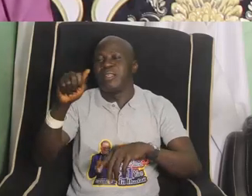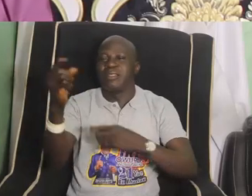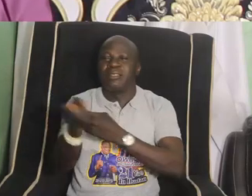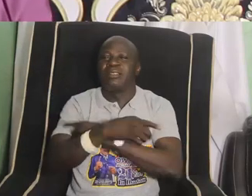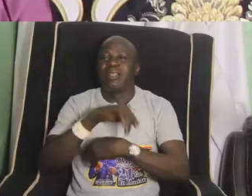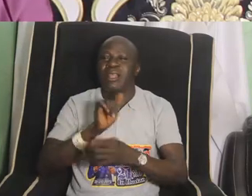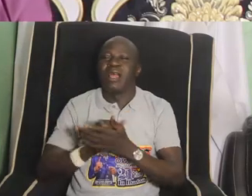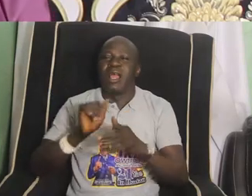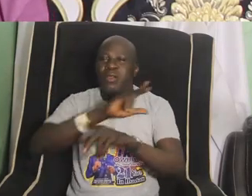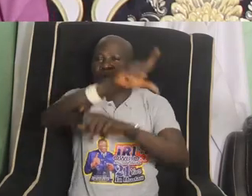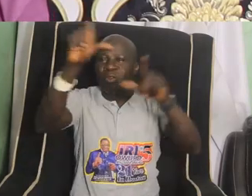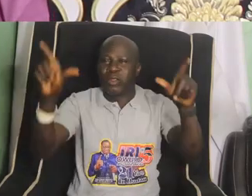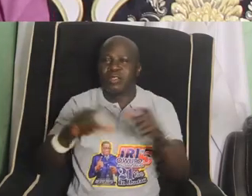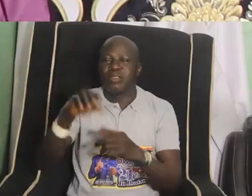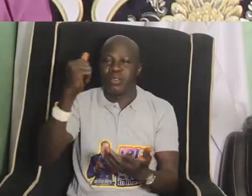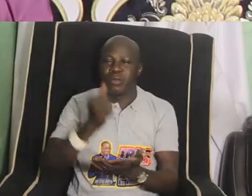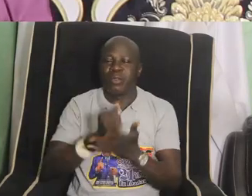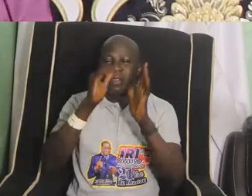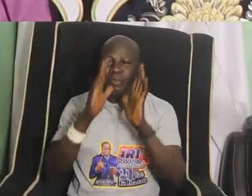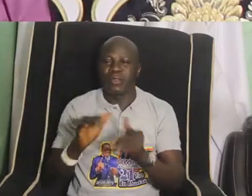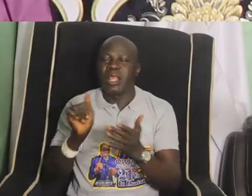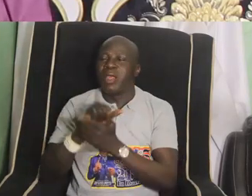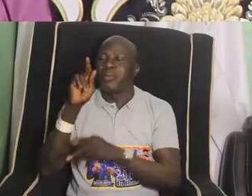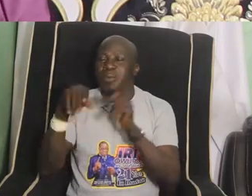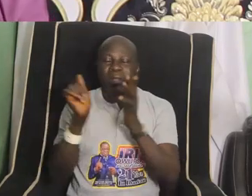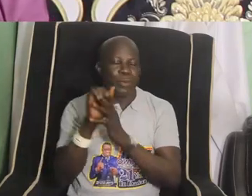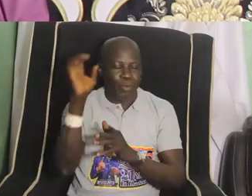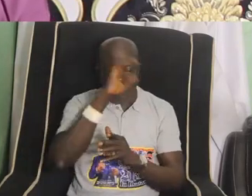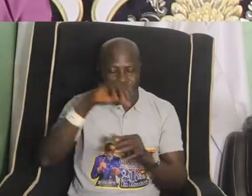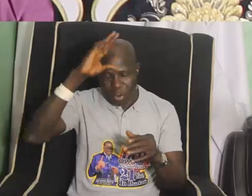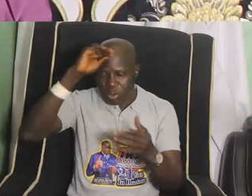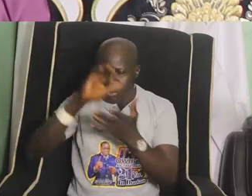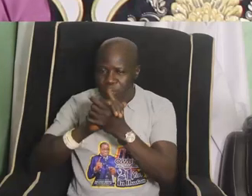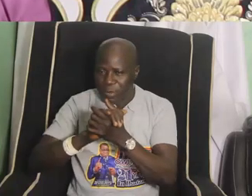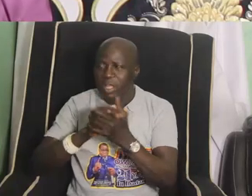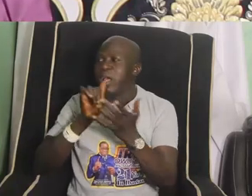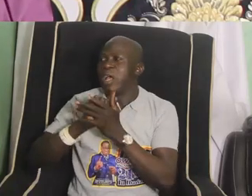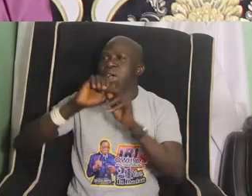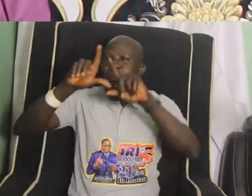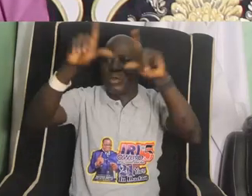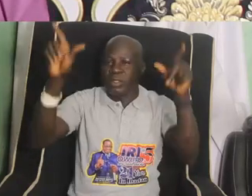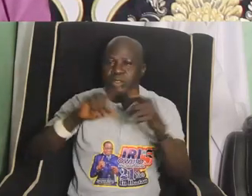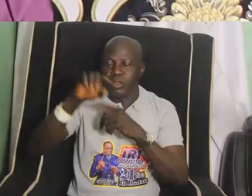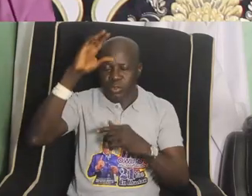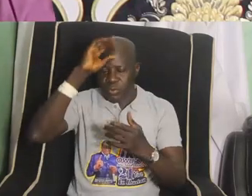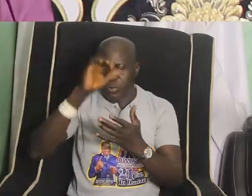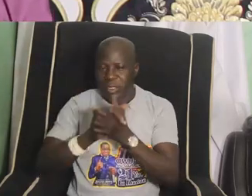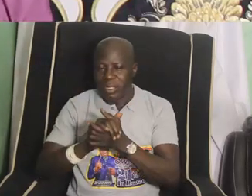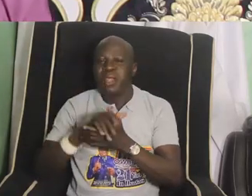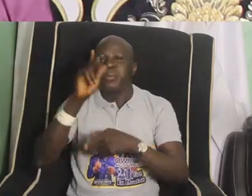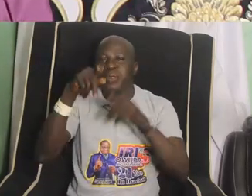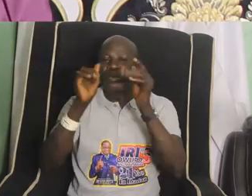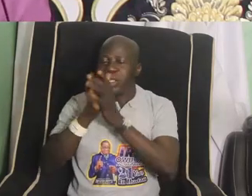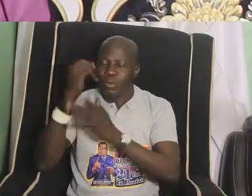Today, the 10th day. We locate your benefactor. You trust in God for husband. We locate your husband